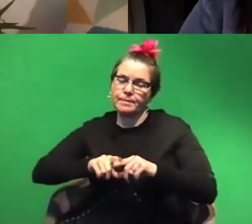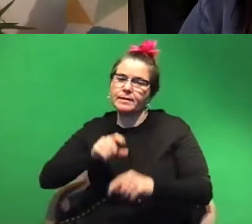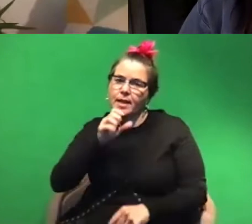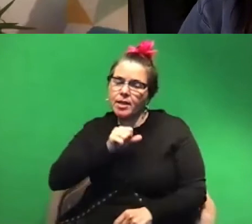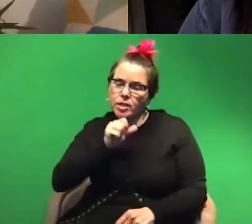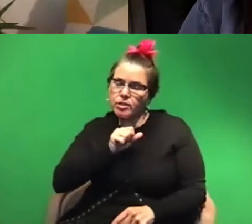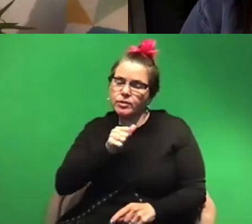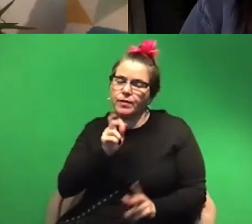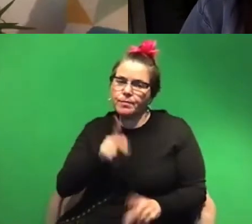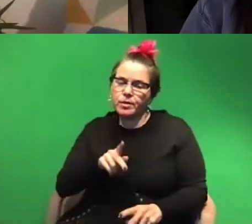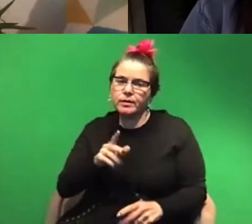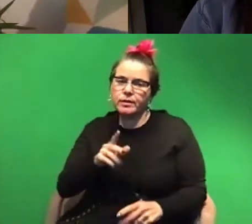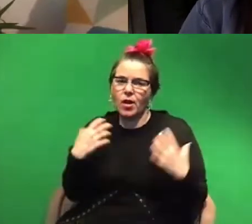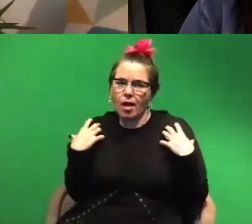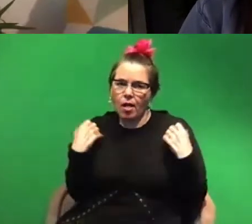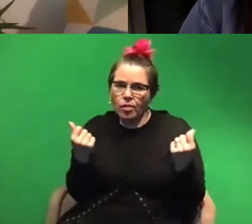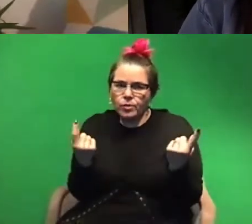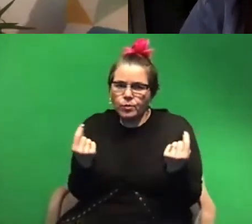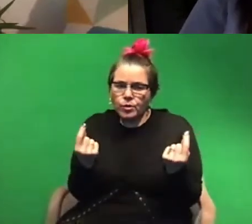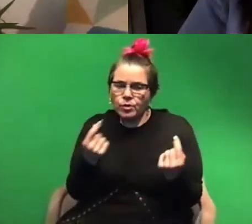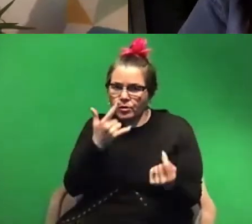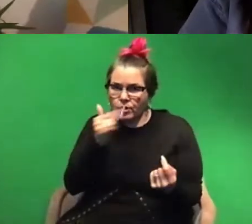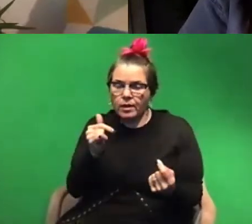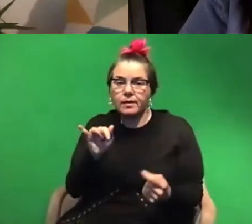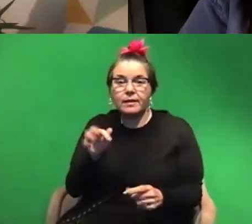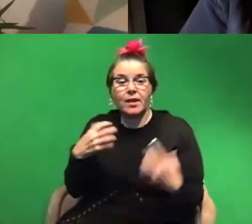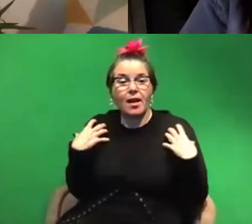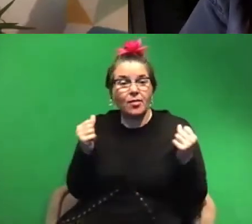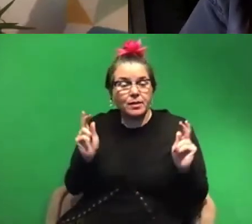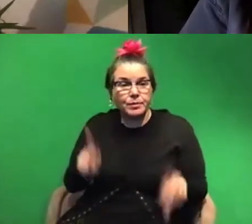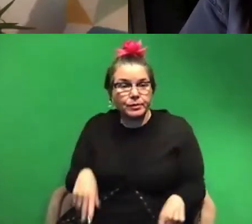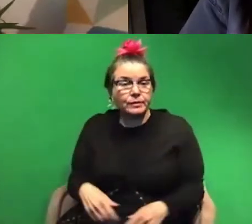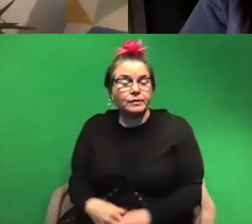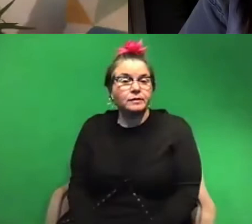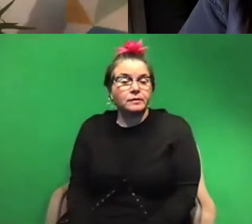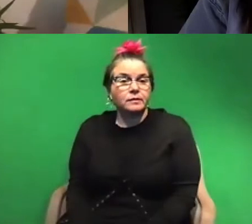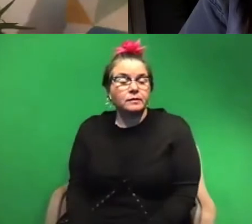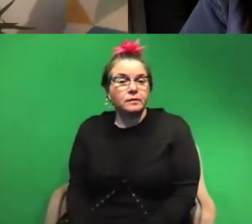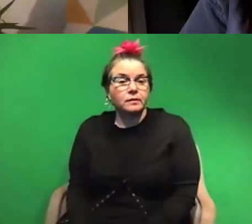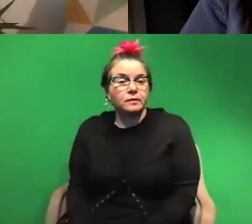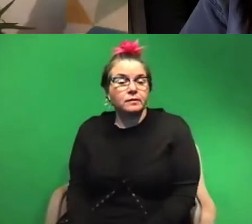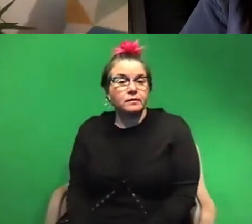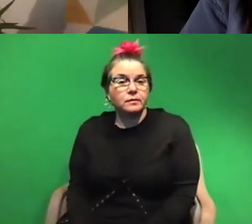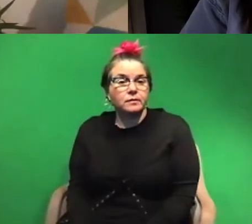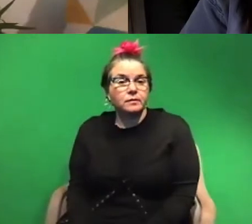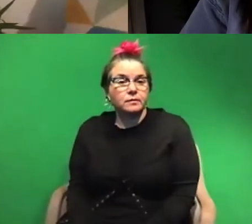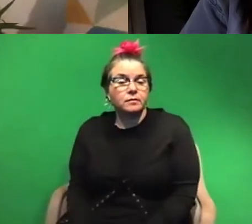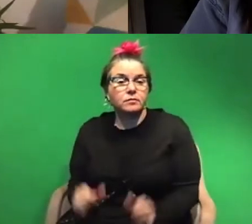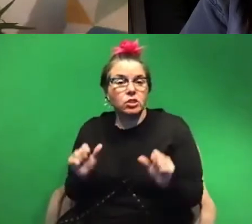the health status of a person. If you're a healthy individual, you can